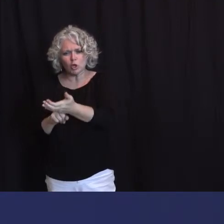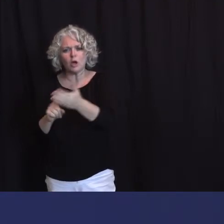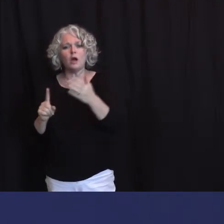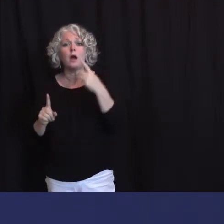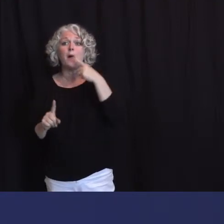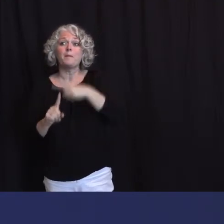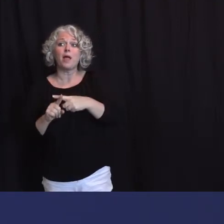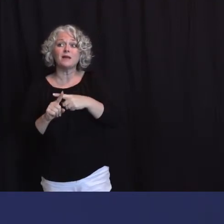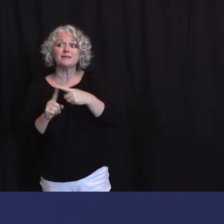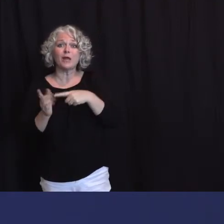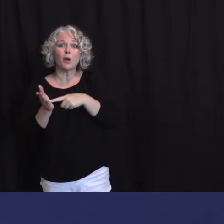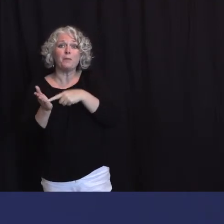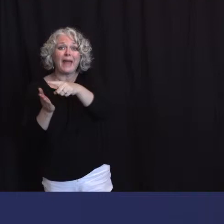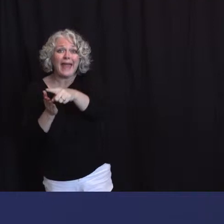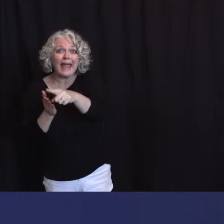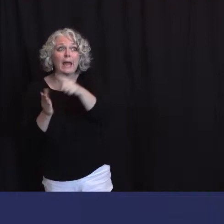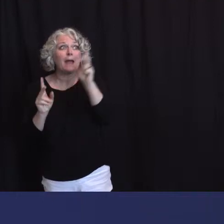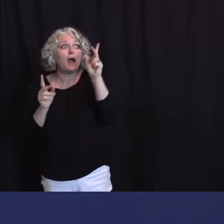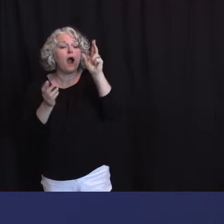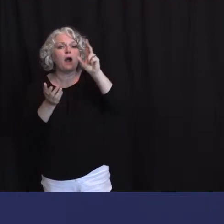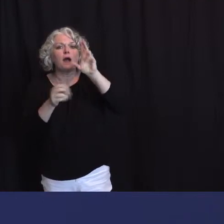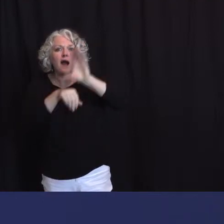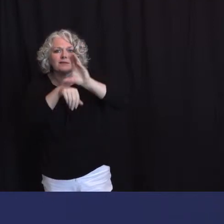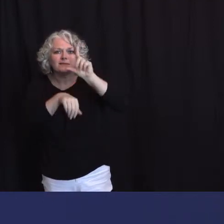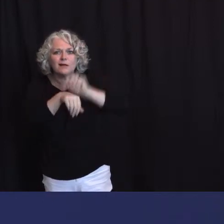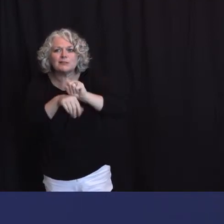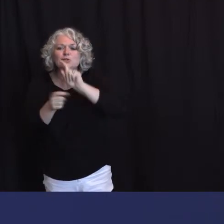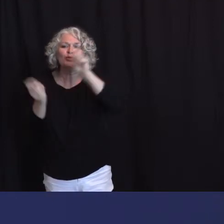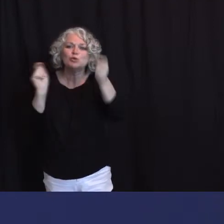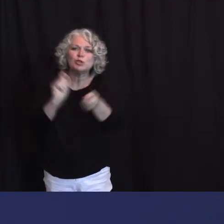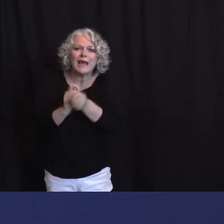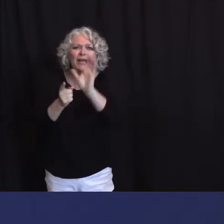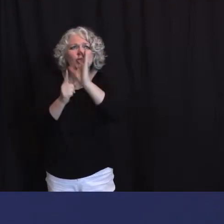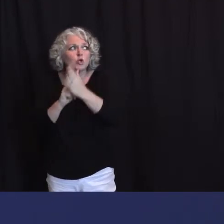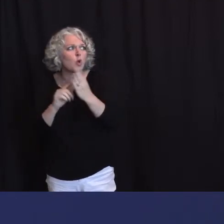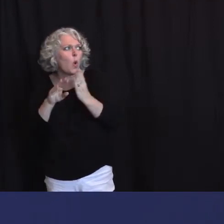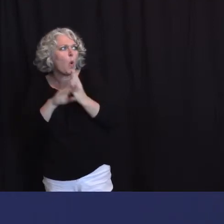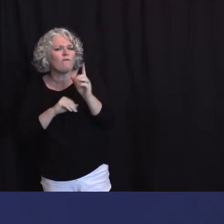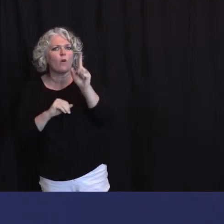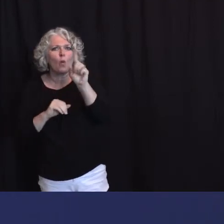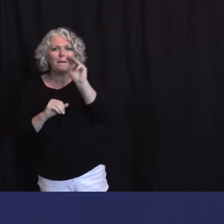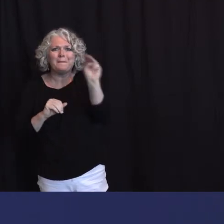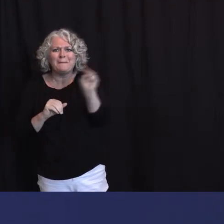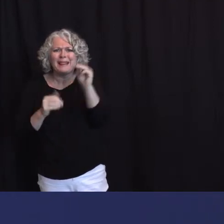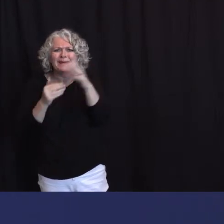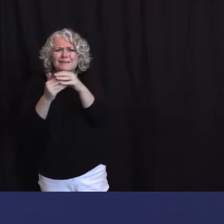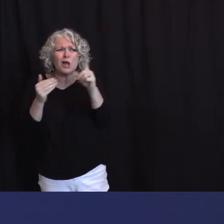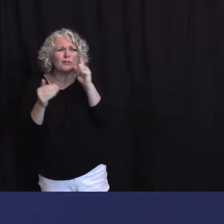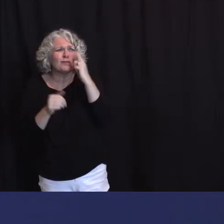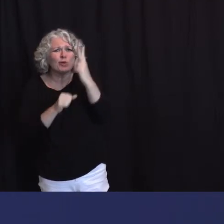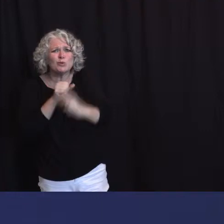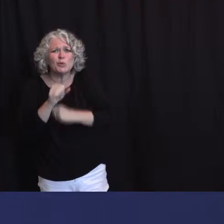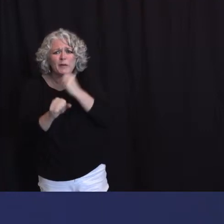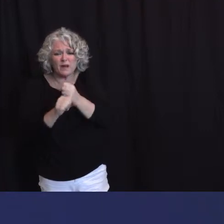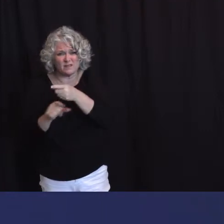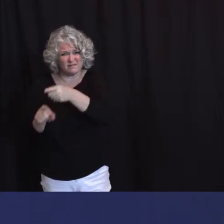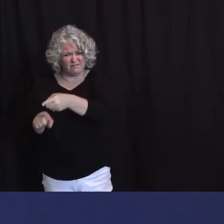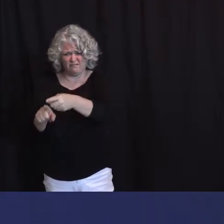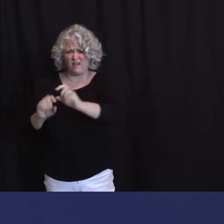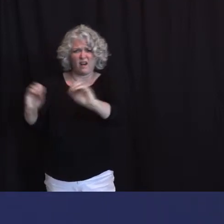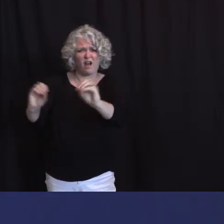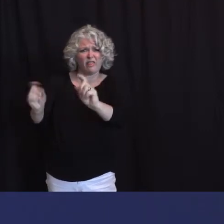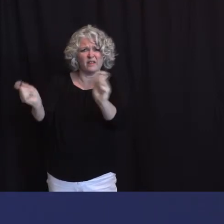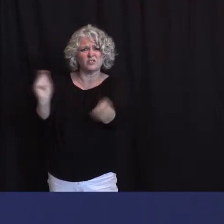for 2 years to change the culture. How does this announcement impact that? Also, the report also notes that the problems with the